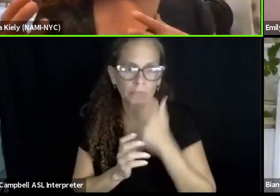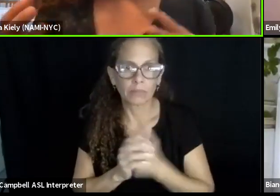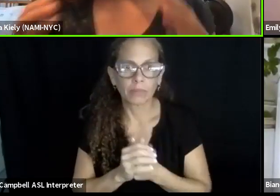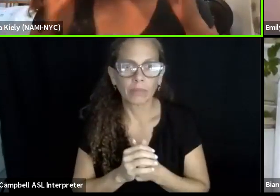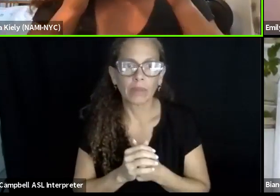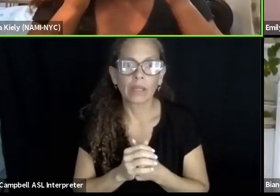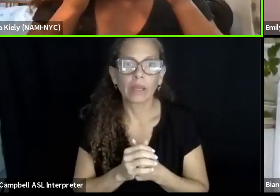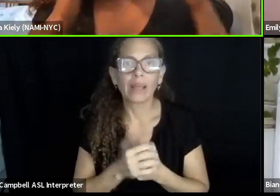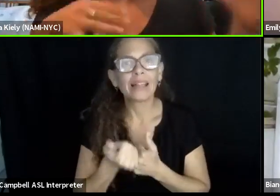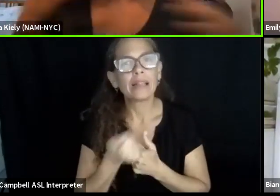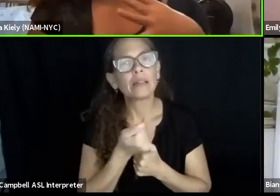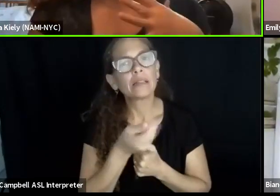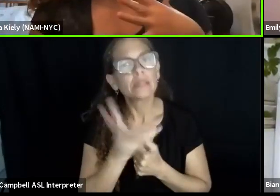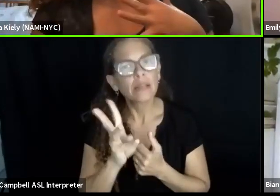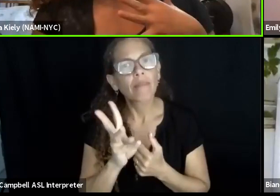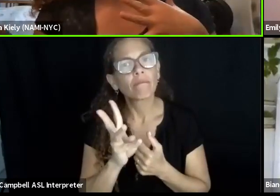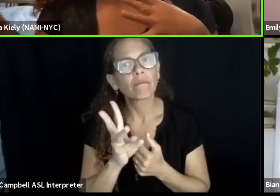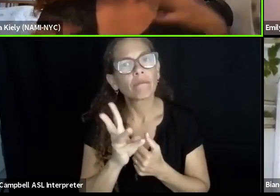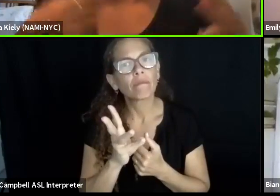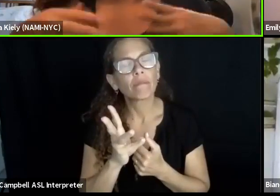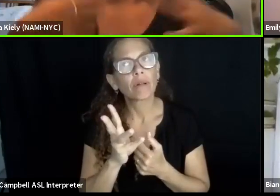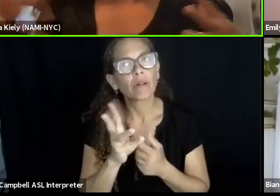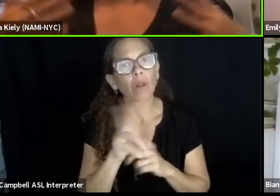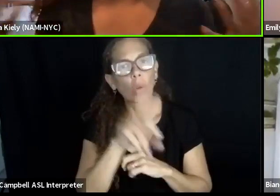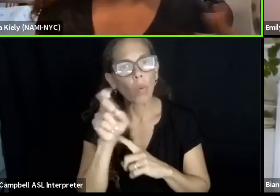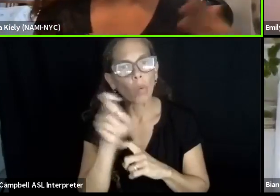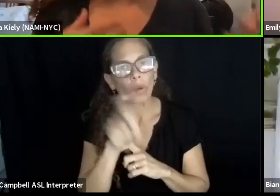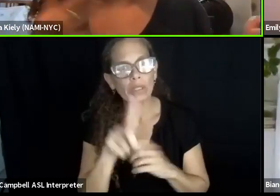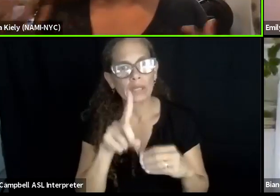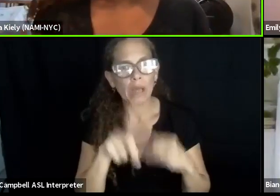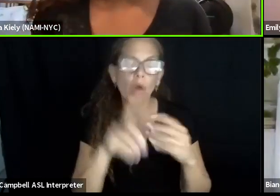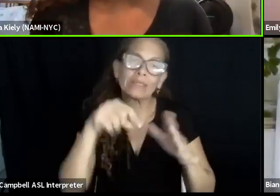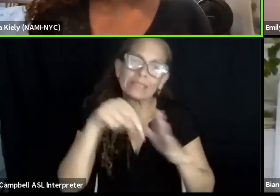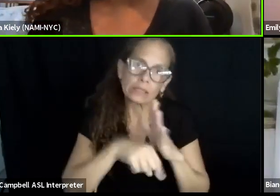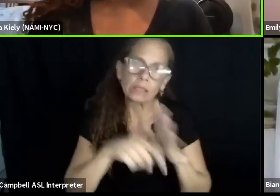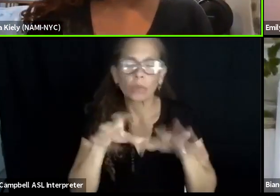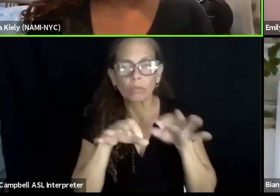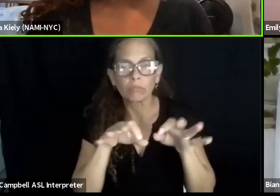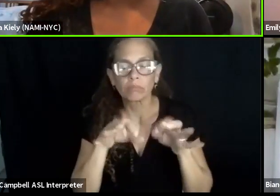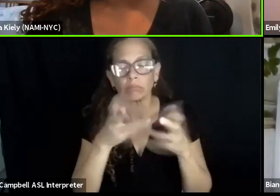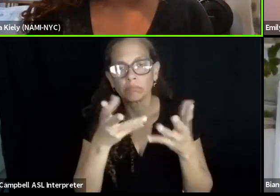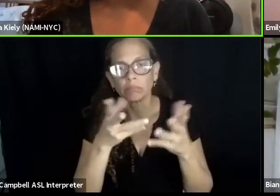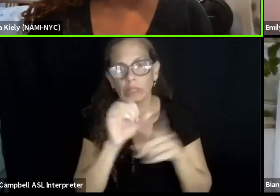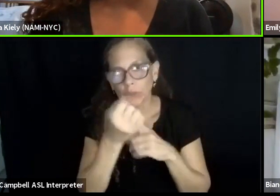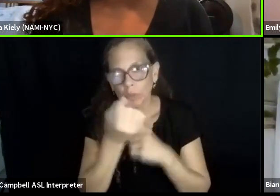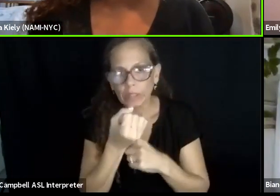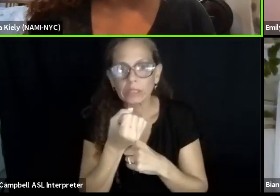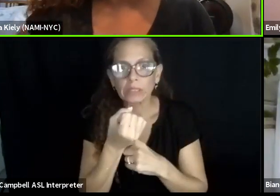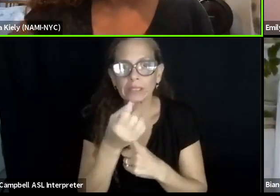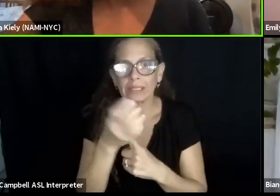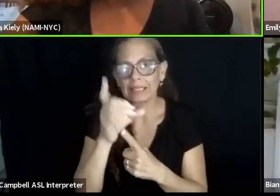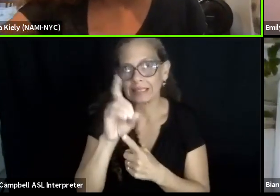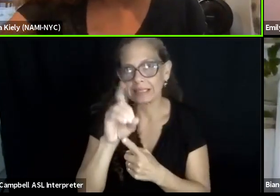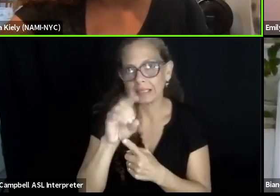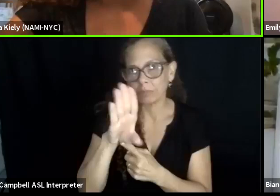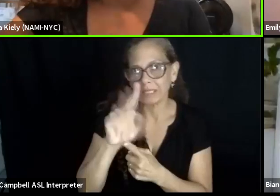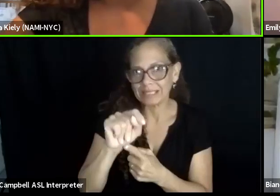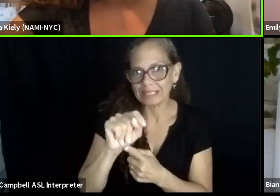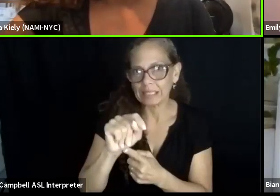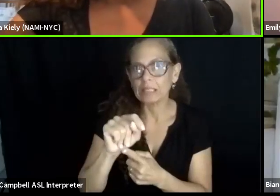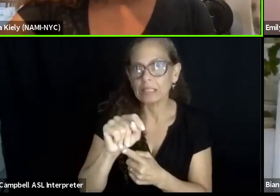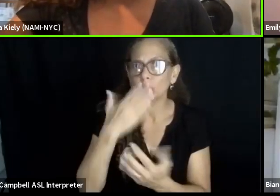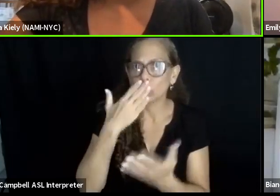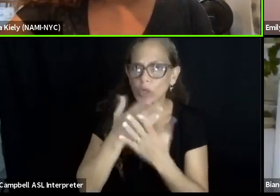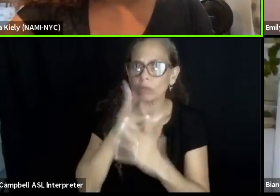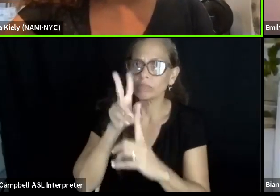were several questions about situations, more detailed questions about situations where DBT might be applicable.